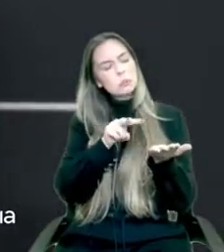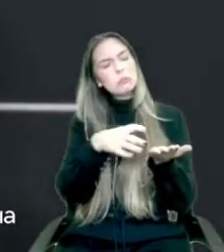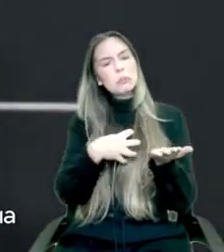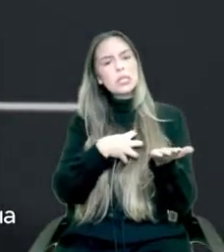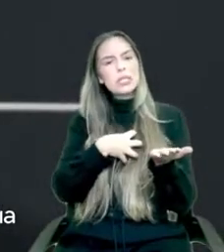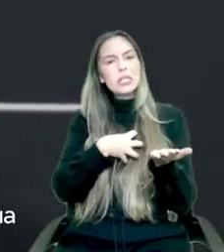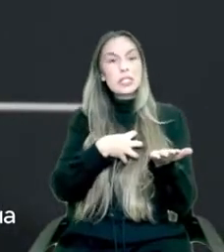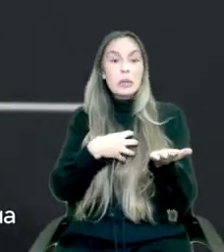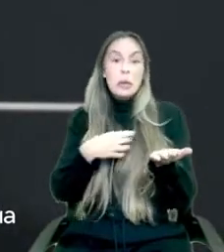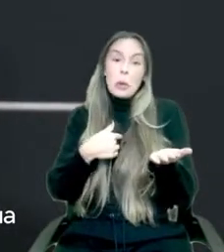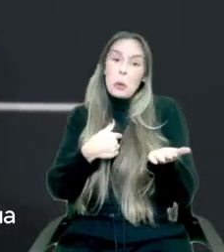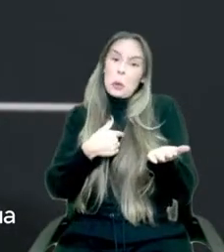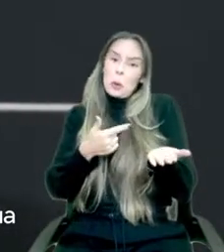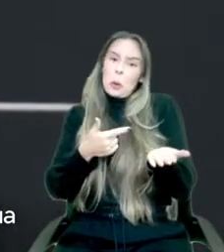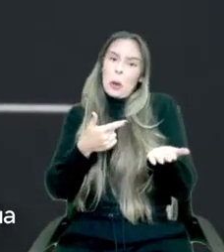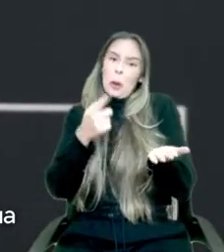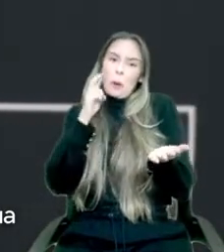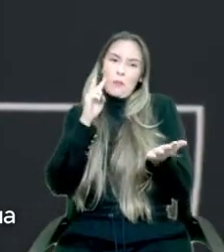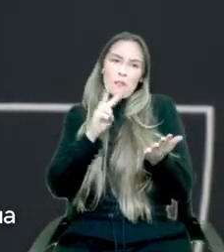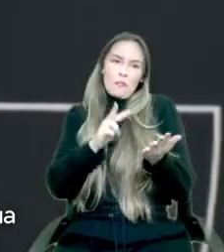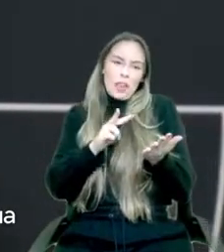I immediately said, well, I could fix that.